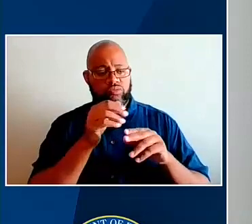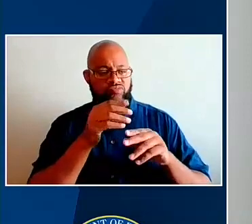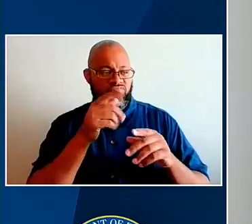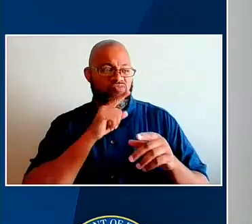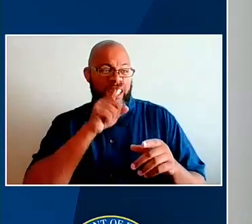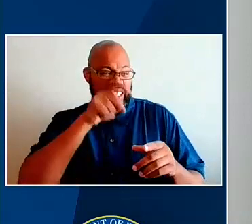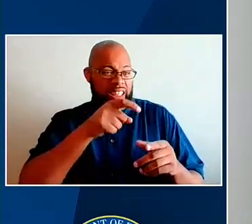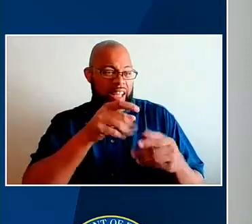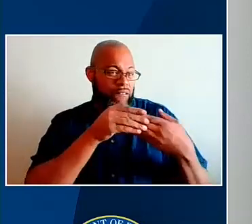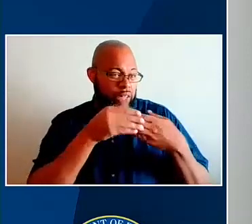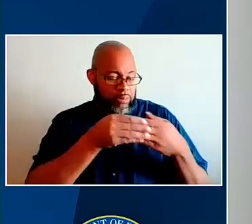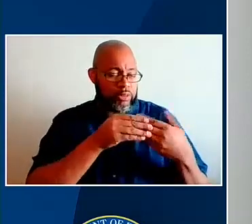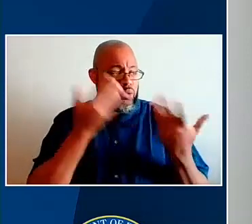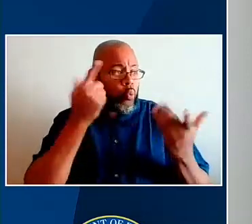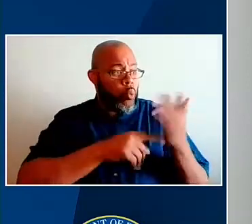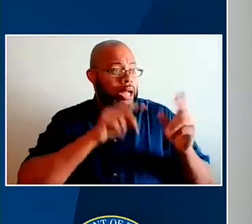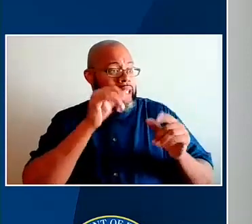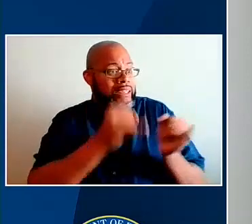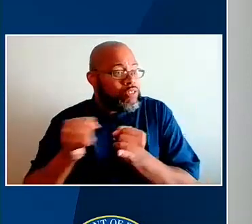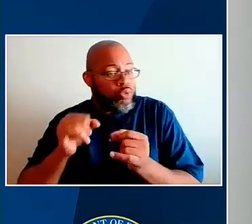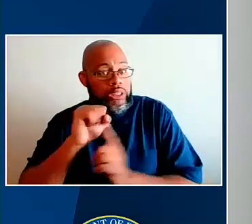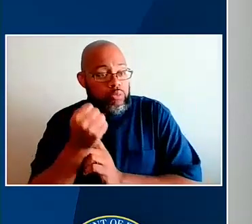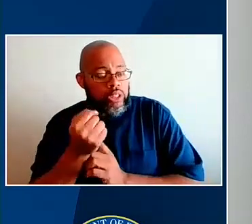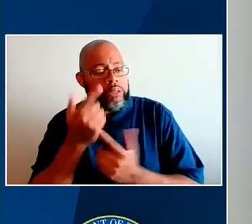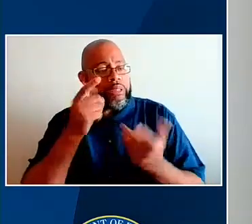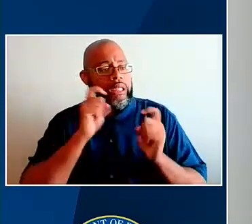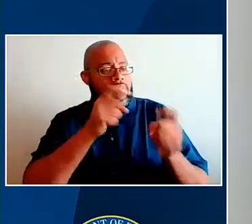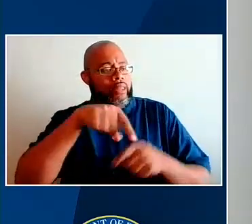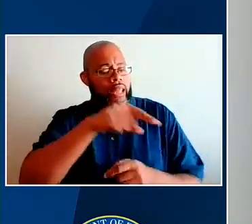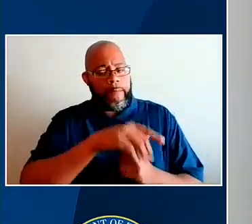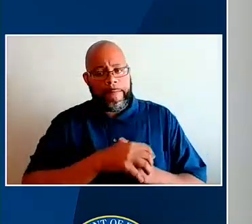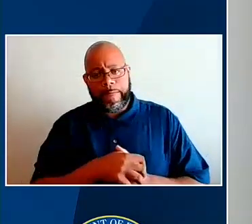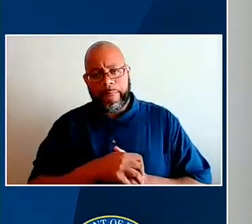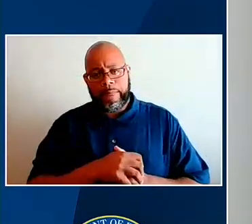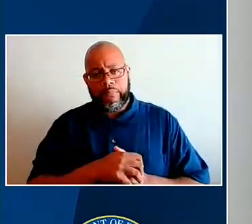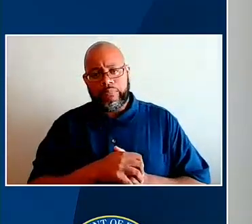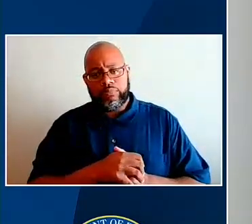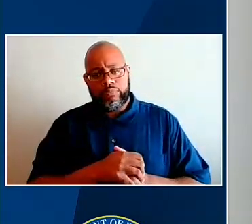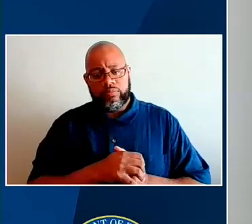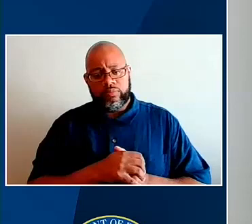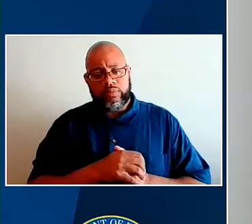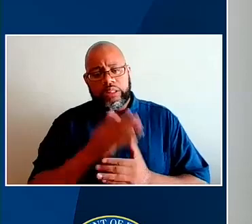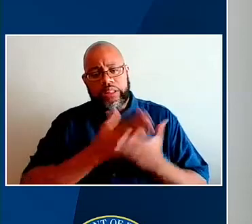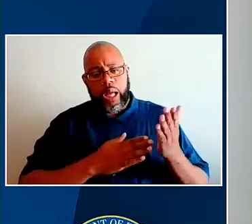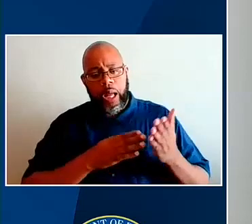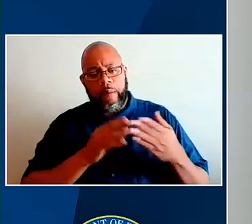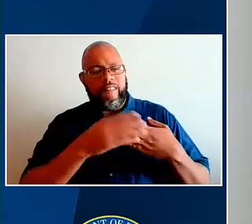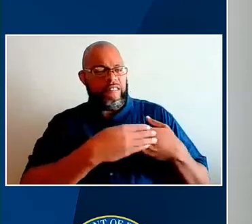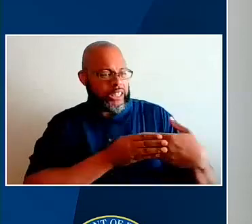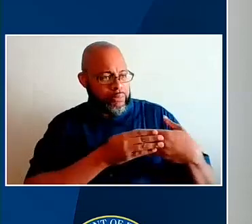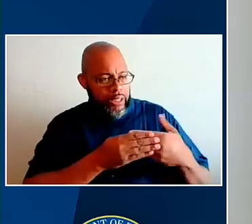don't know what the individual circumstances are. You need to give them some leeway in terms of how much they can